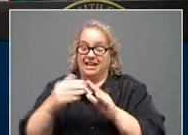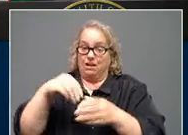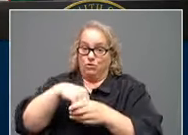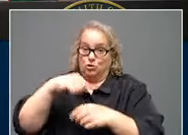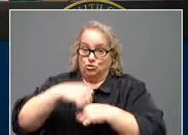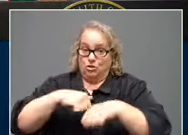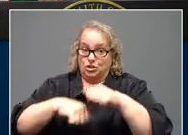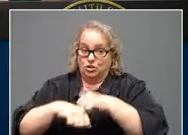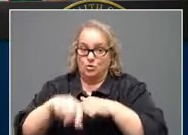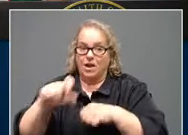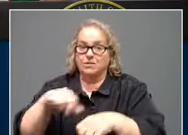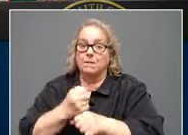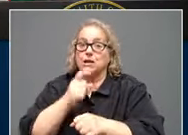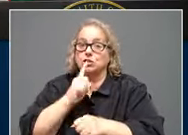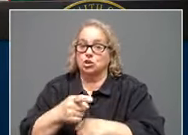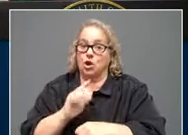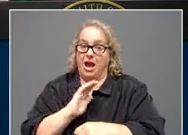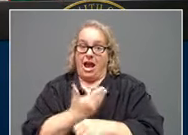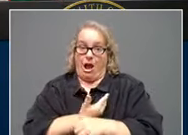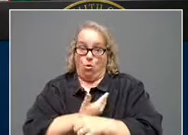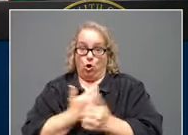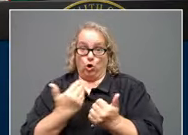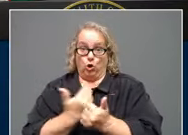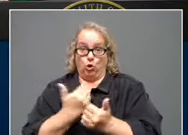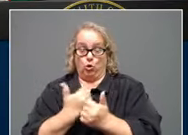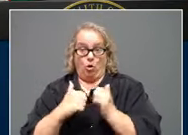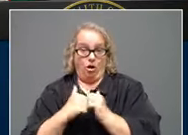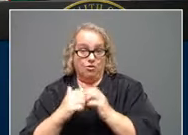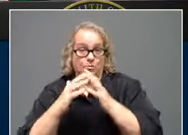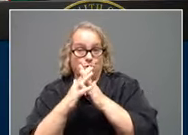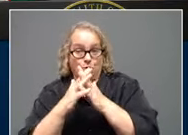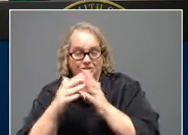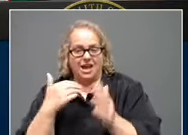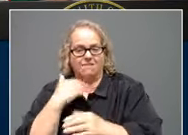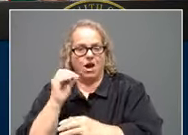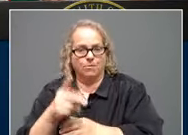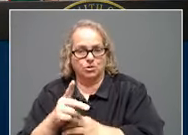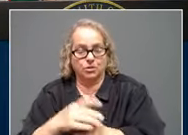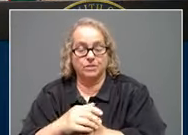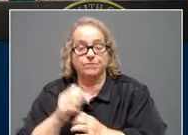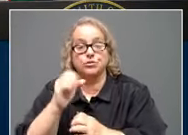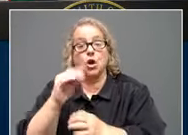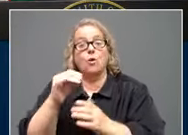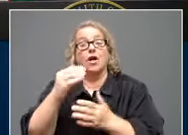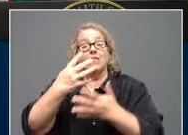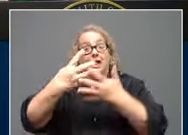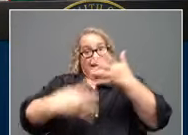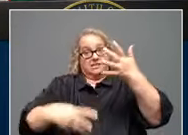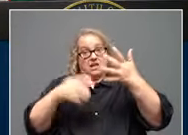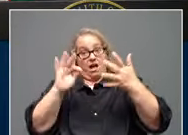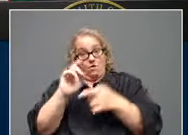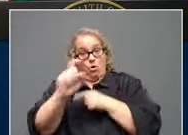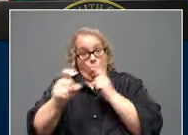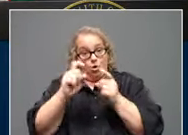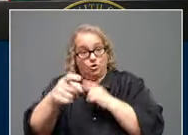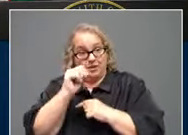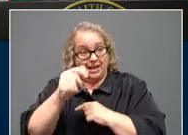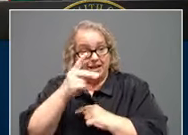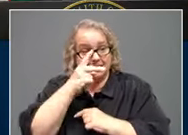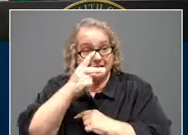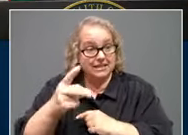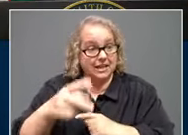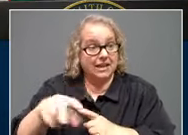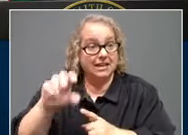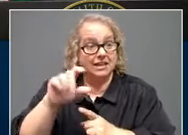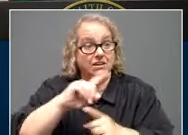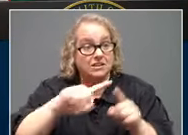entrepreneurs are having these opportunities too. So I'm going to quickly run through the list of awardees for this cycle. As you can see, staggered around